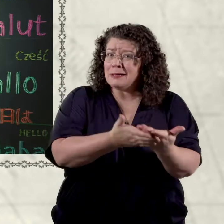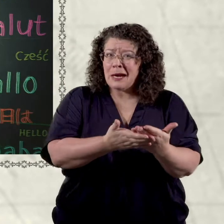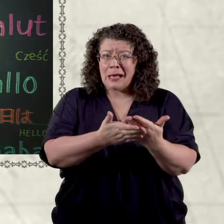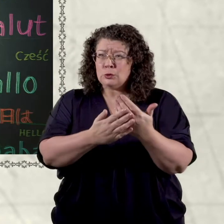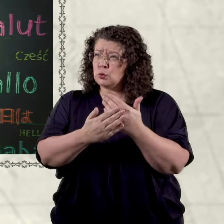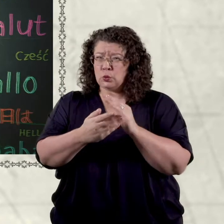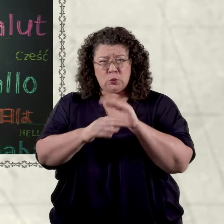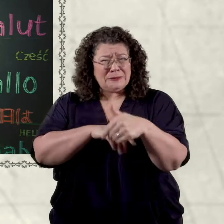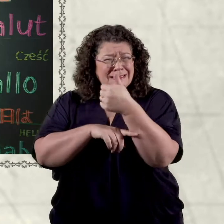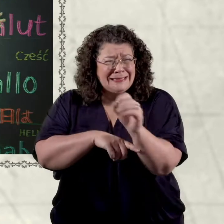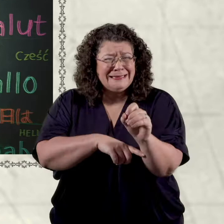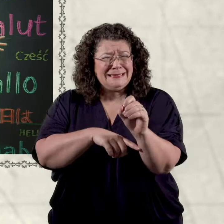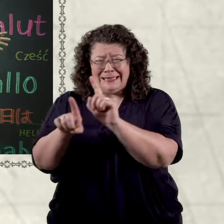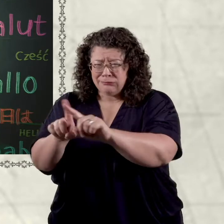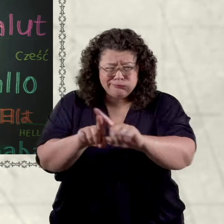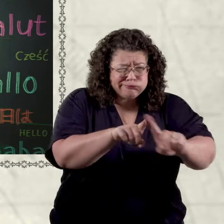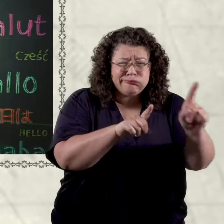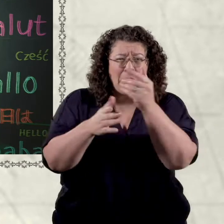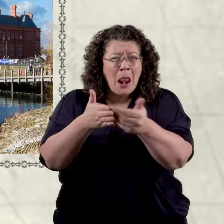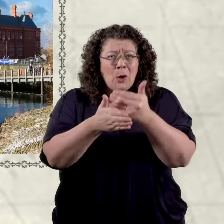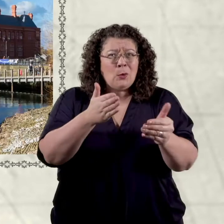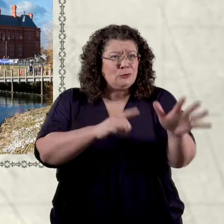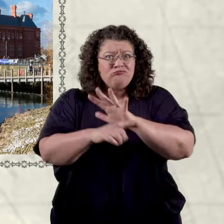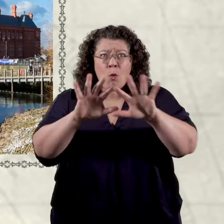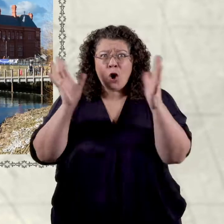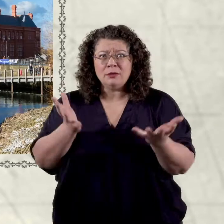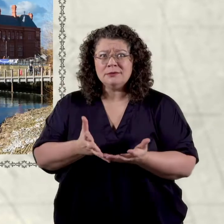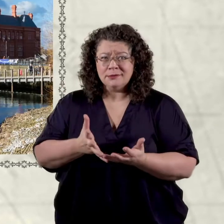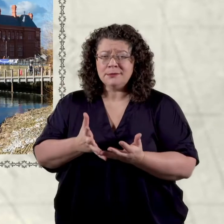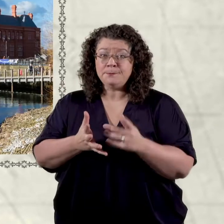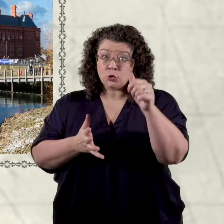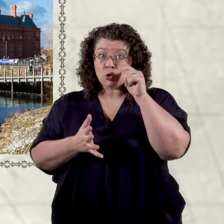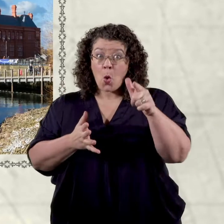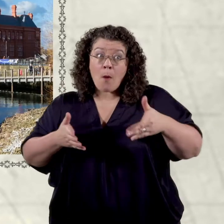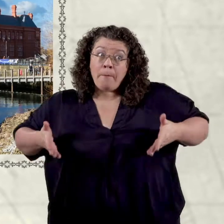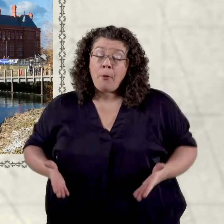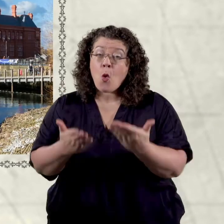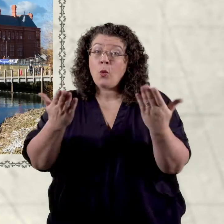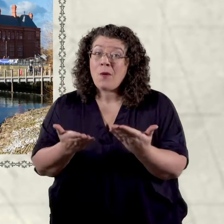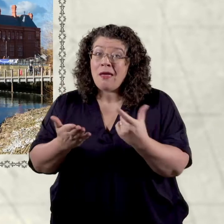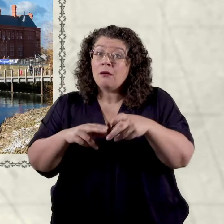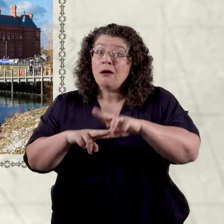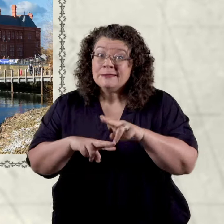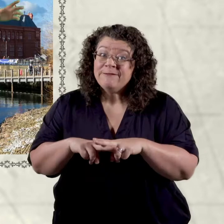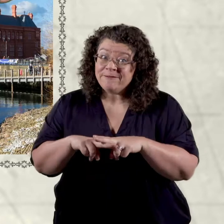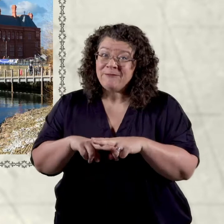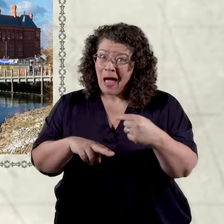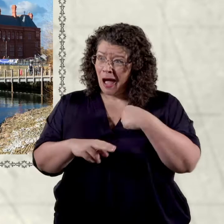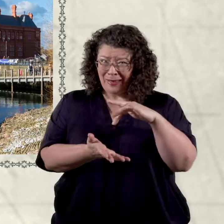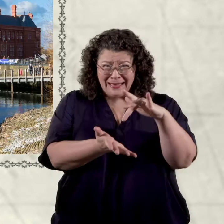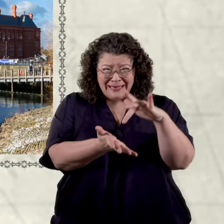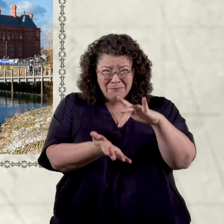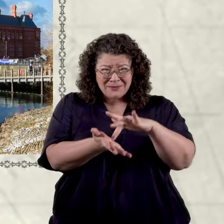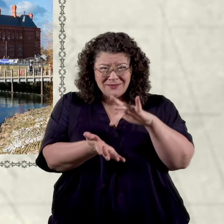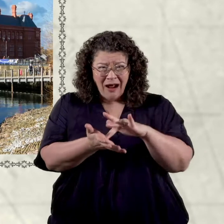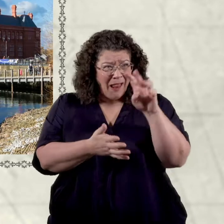60 different languages all over the world. Do you know that Roald Dahl, he was born in Cardiff, our capital